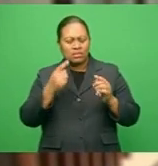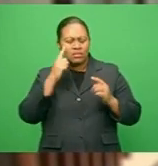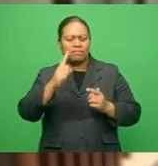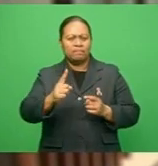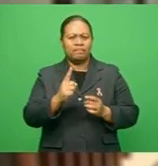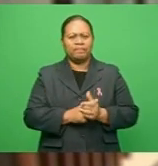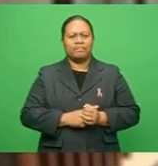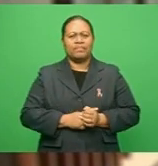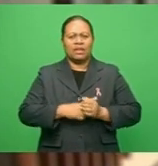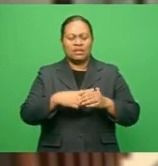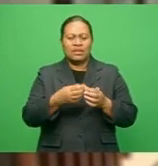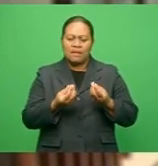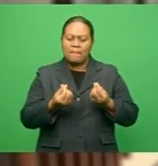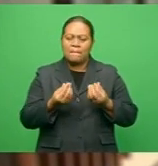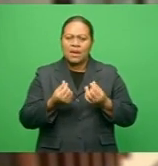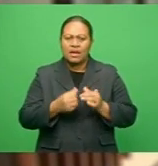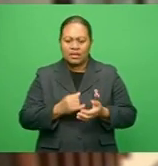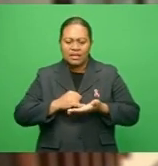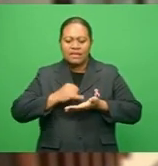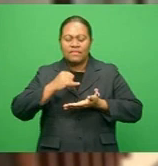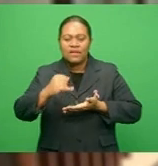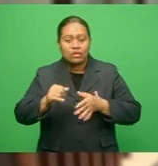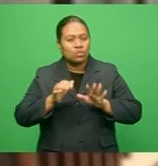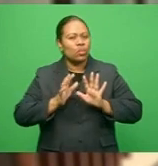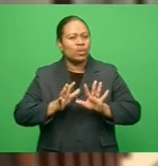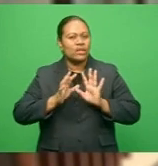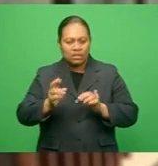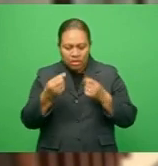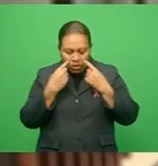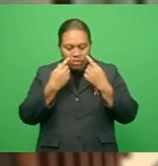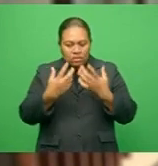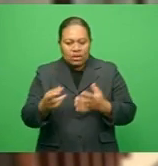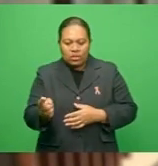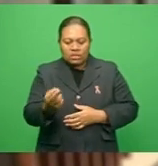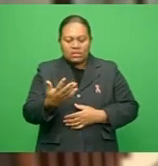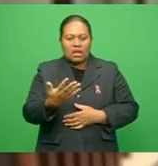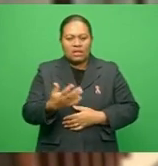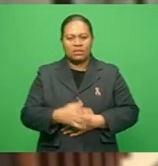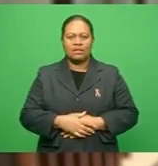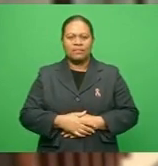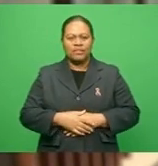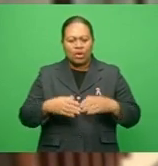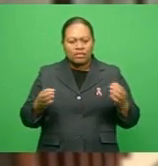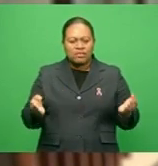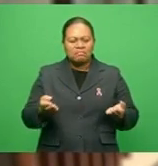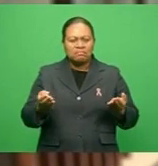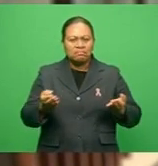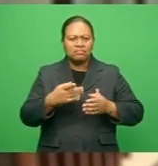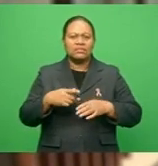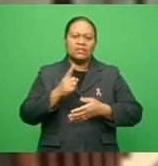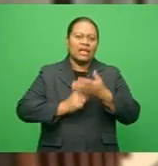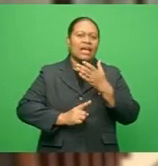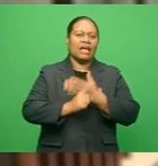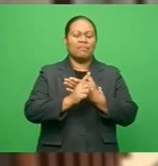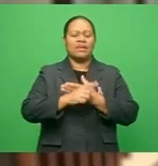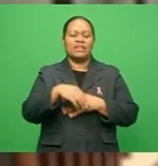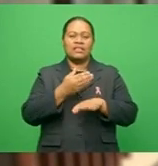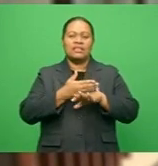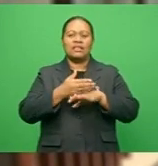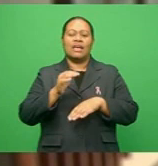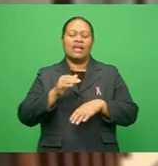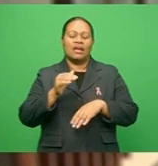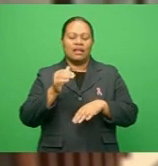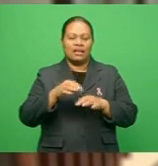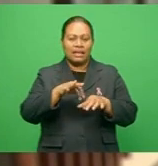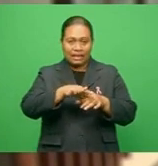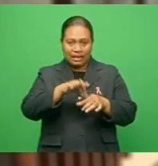of major currencies as investors awaited the outcome of fiscal stimulus talks ahead of the upcoming US presidential election. If